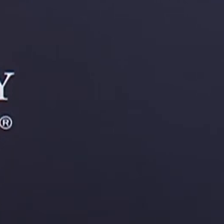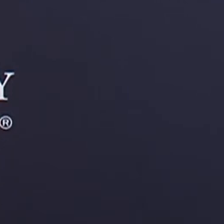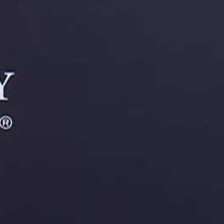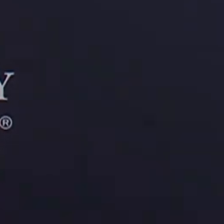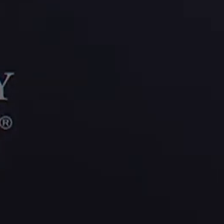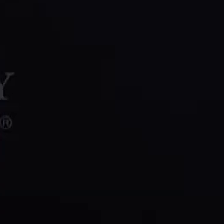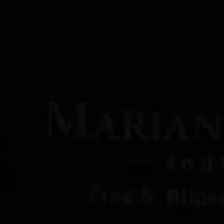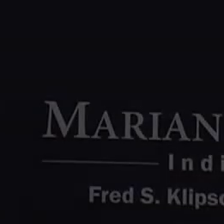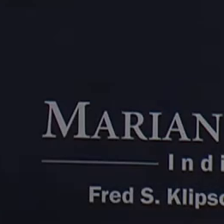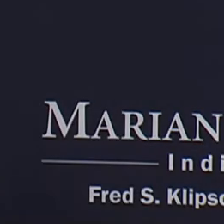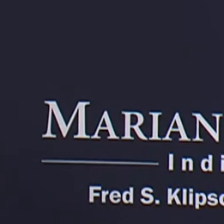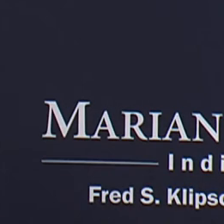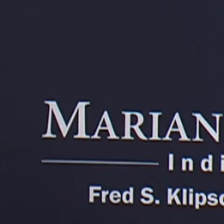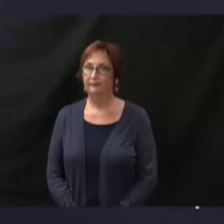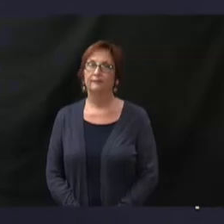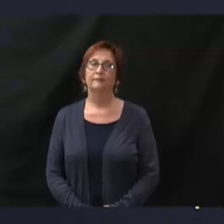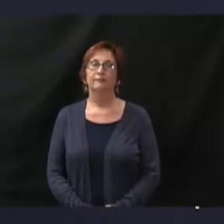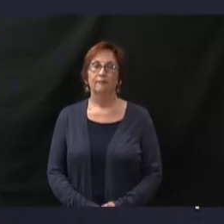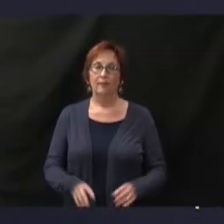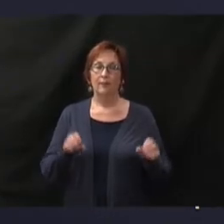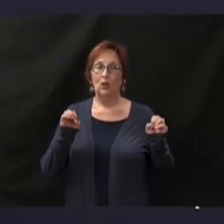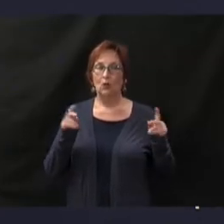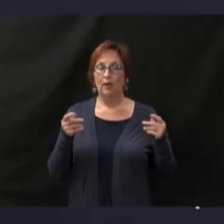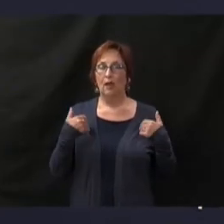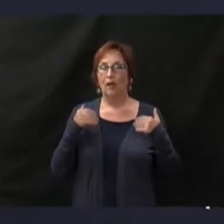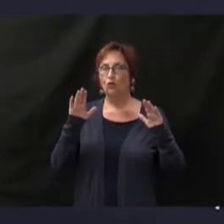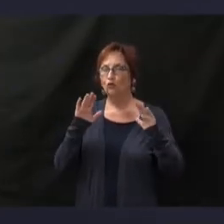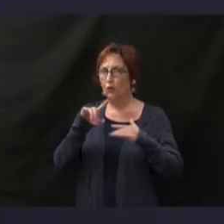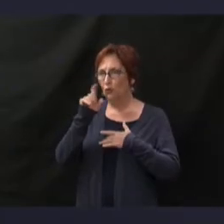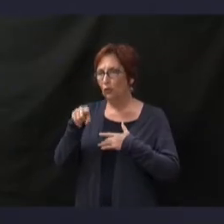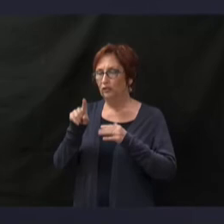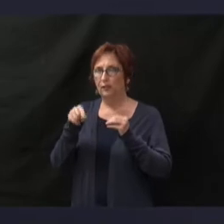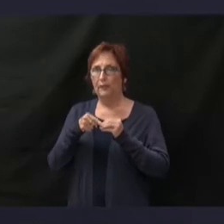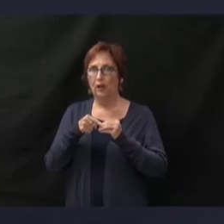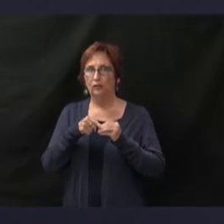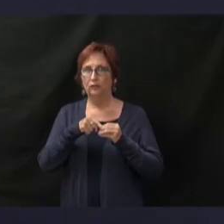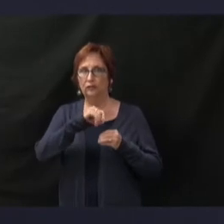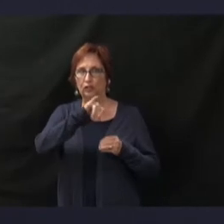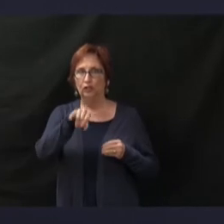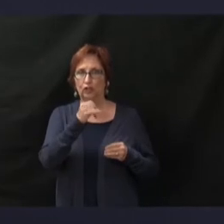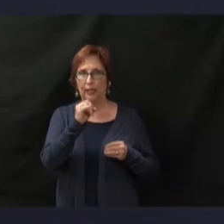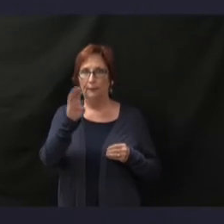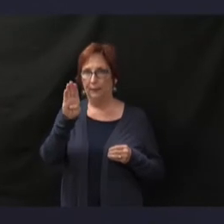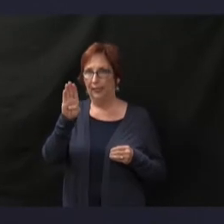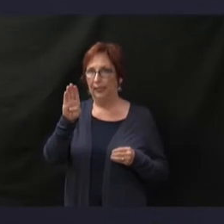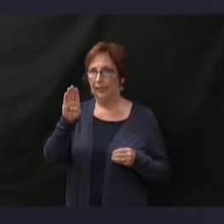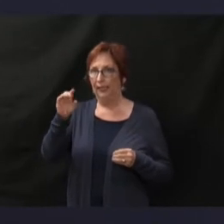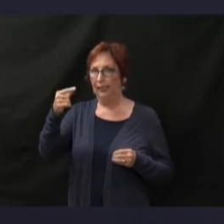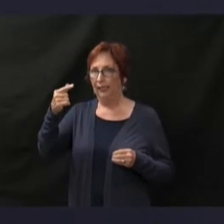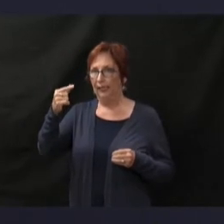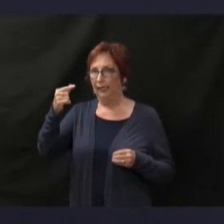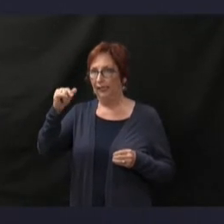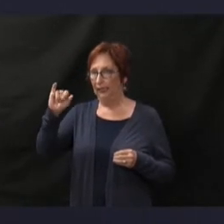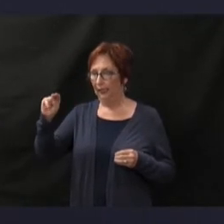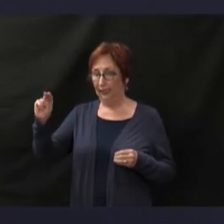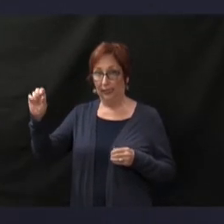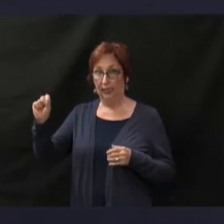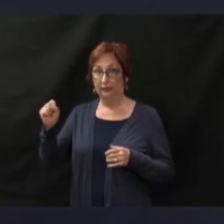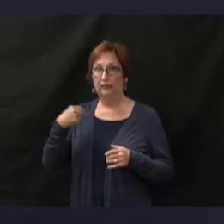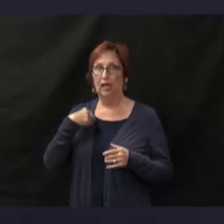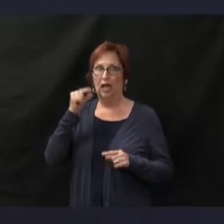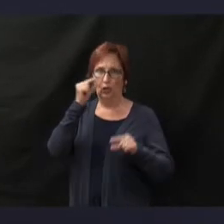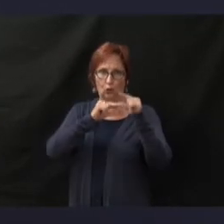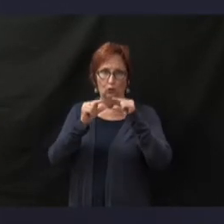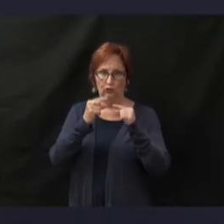finger, okay? Okay, I had a great question about JB Games, and I Googled it two